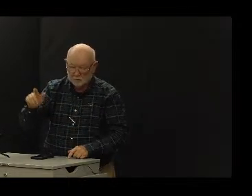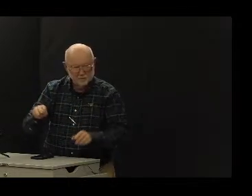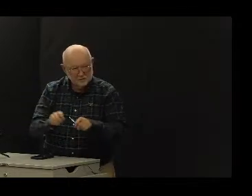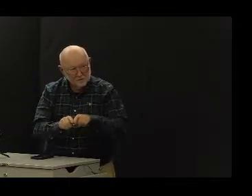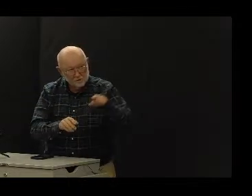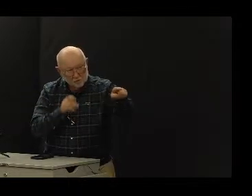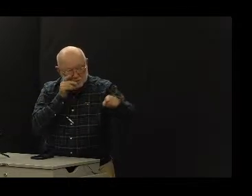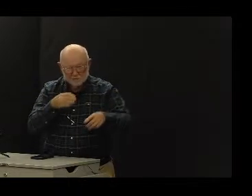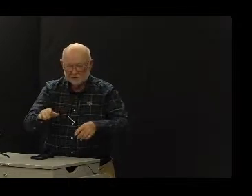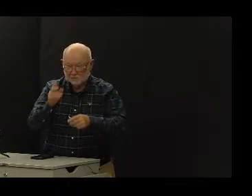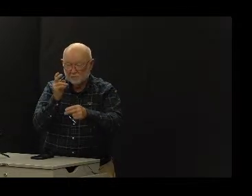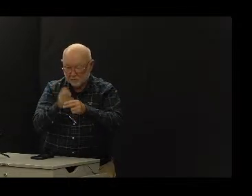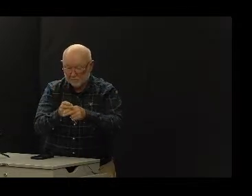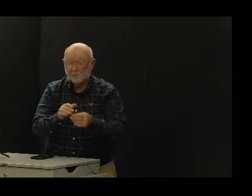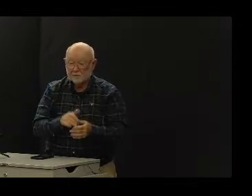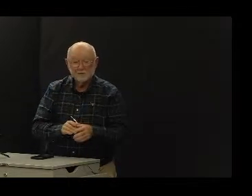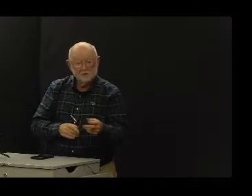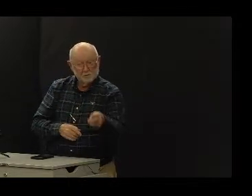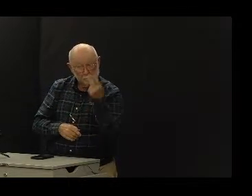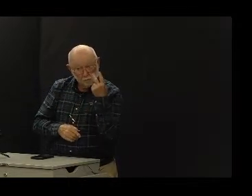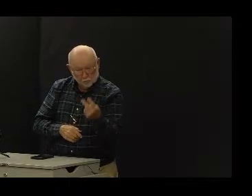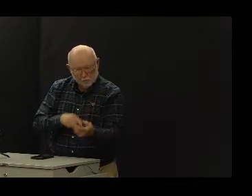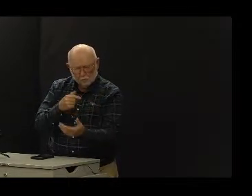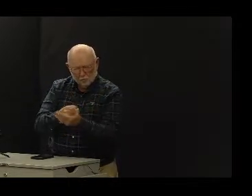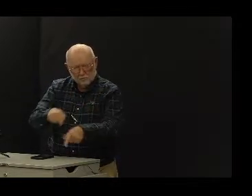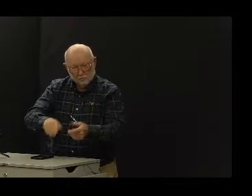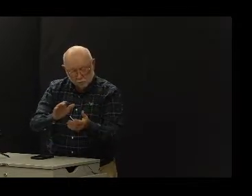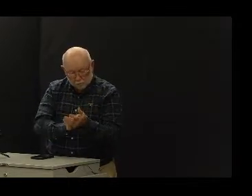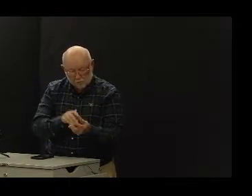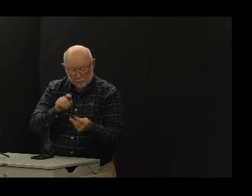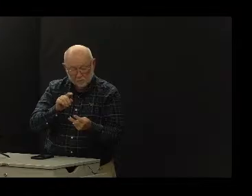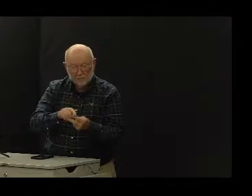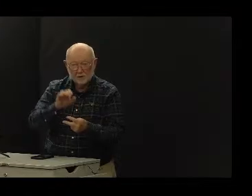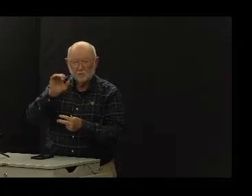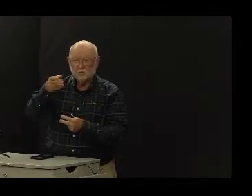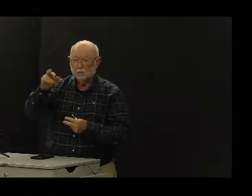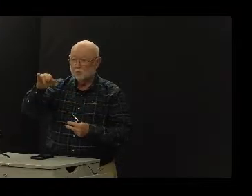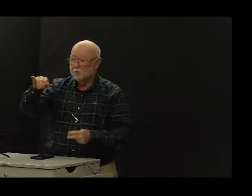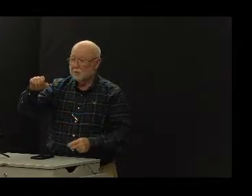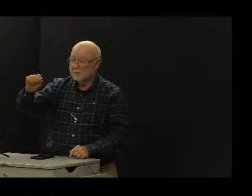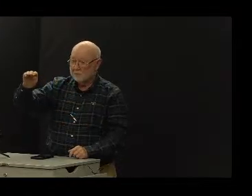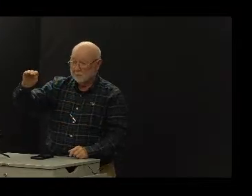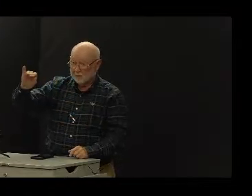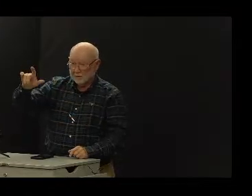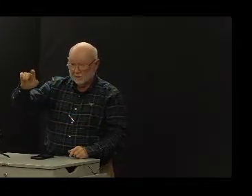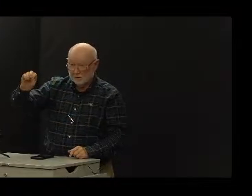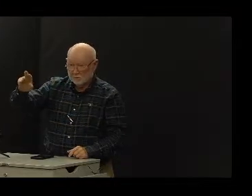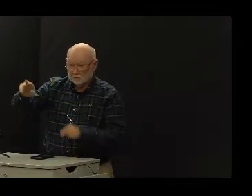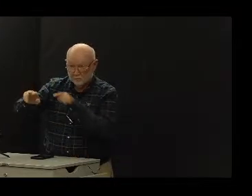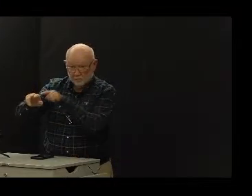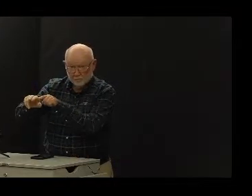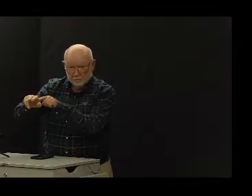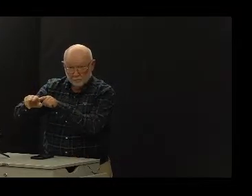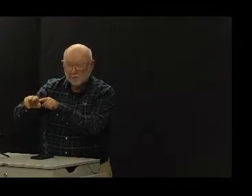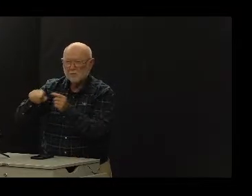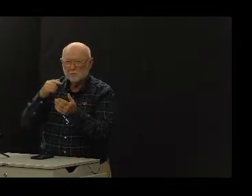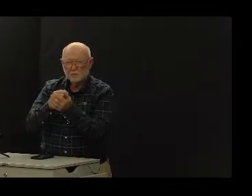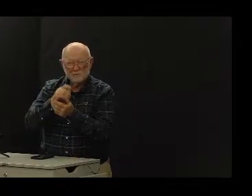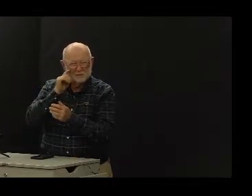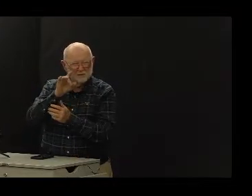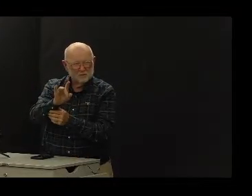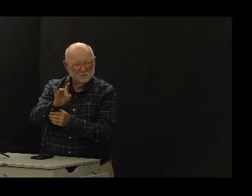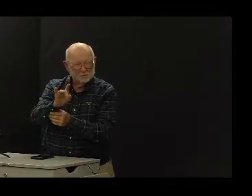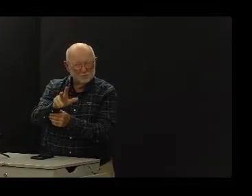That's on November 15th to the 26th. You've already mentioned those 2. But those 2 individuals graduated. So that's